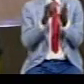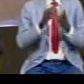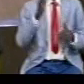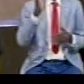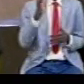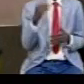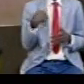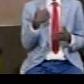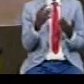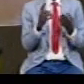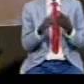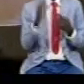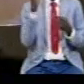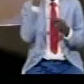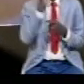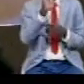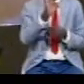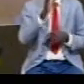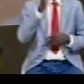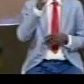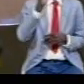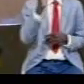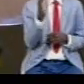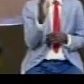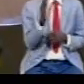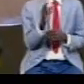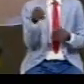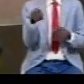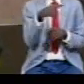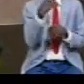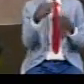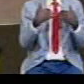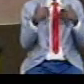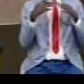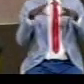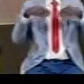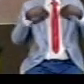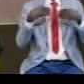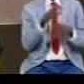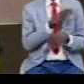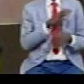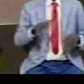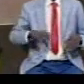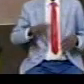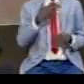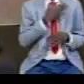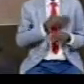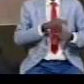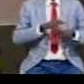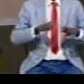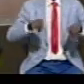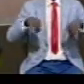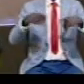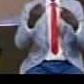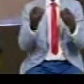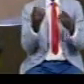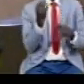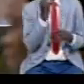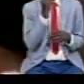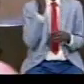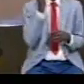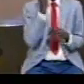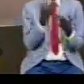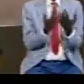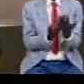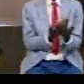your testimonies. And those who have just given their life to the Lord Jesus Christ, also you come to the front here, just to my front here,